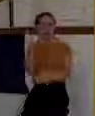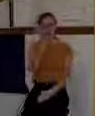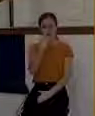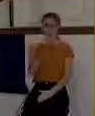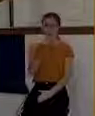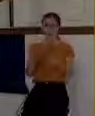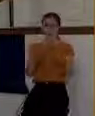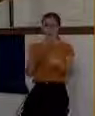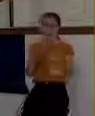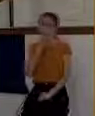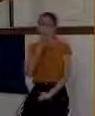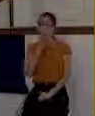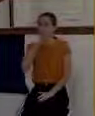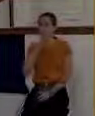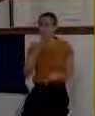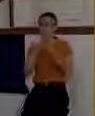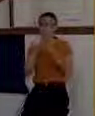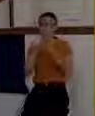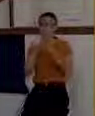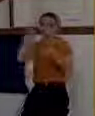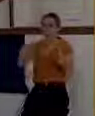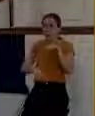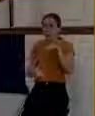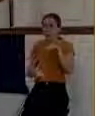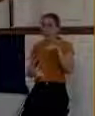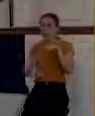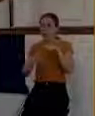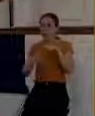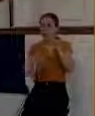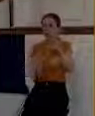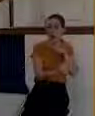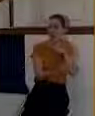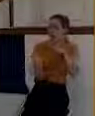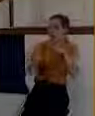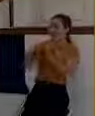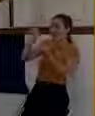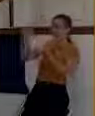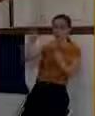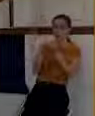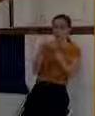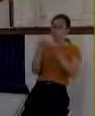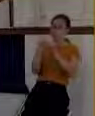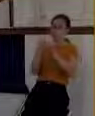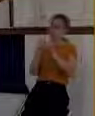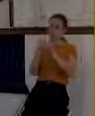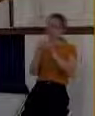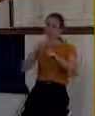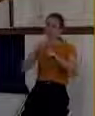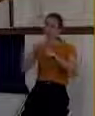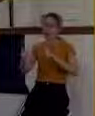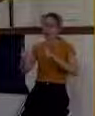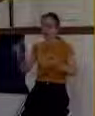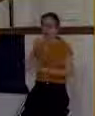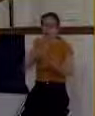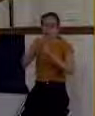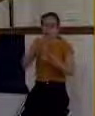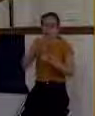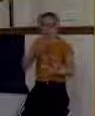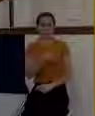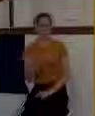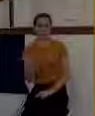the power of that very word that he spoke. And so it's a message to him as well. And so what does he